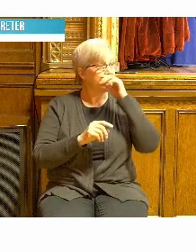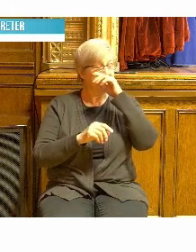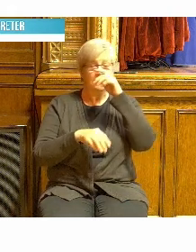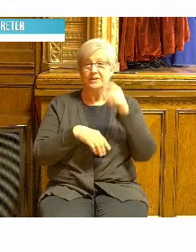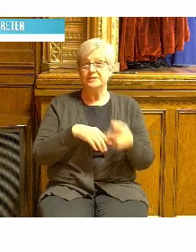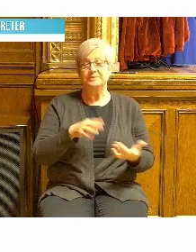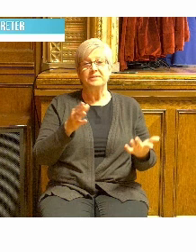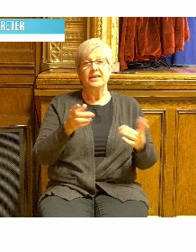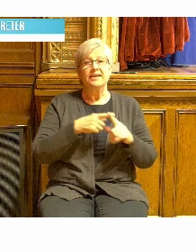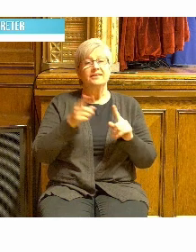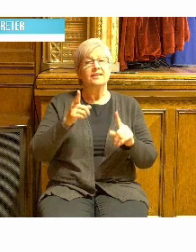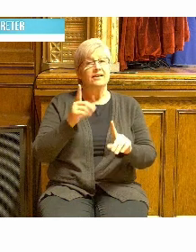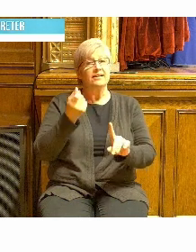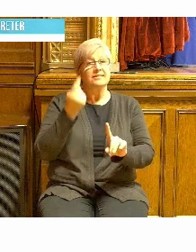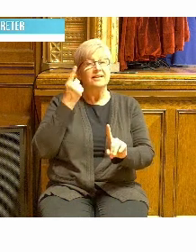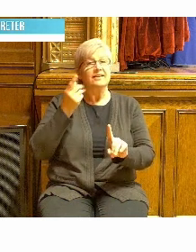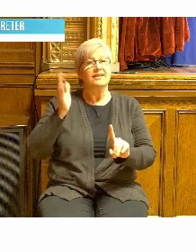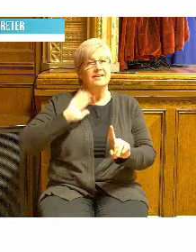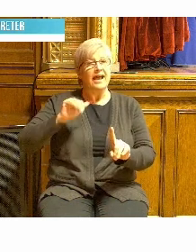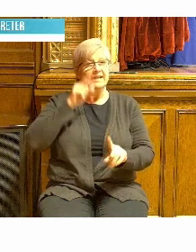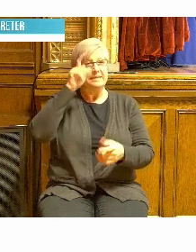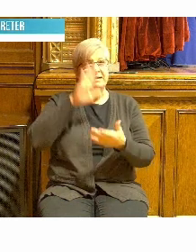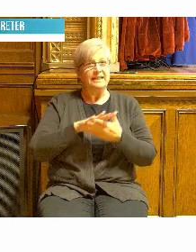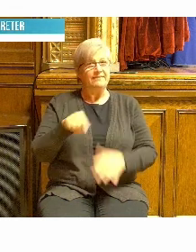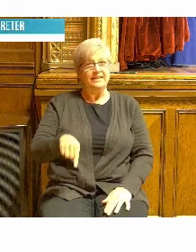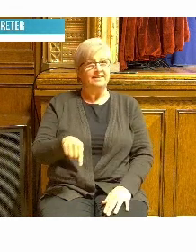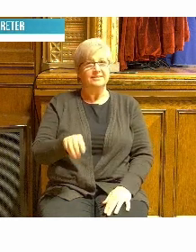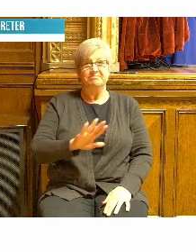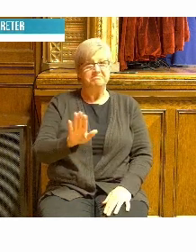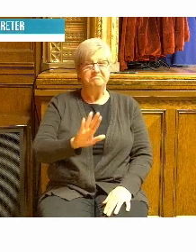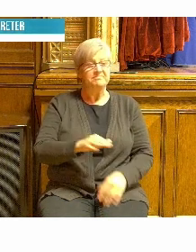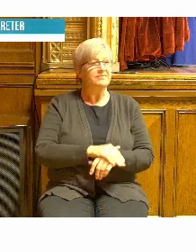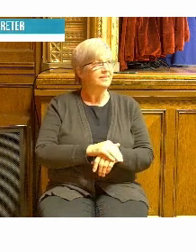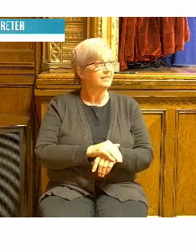up. I didn't used to believe in reparations